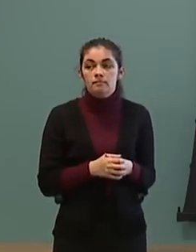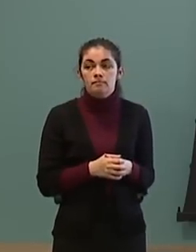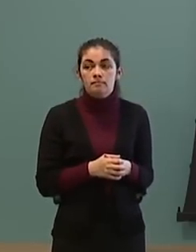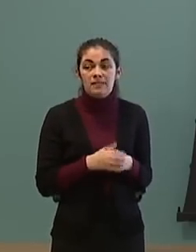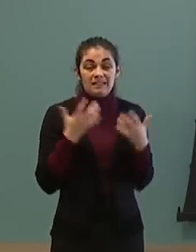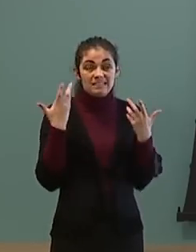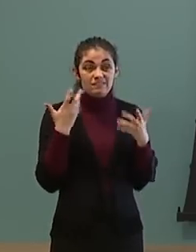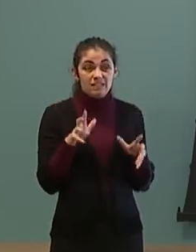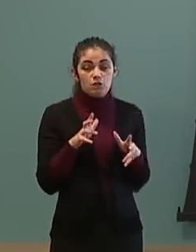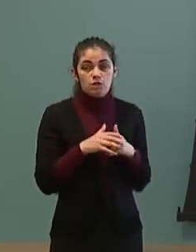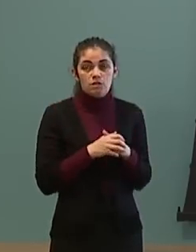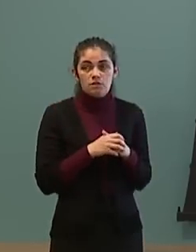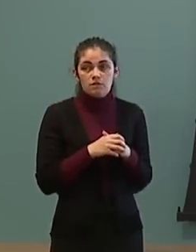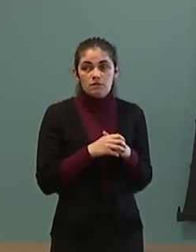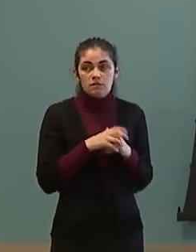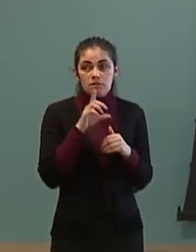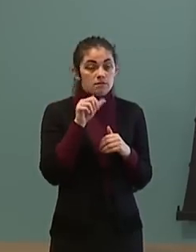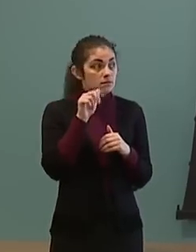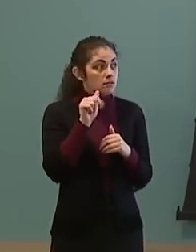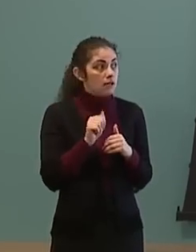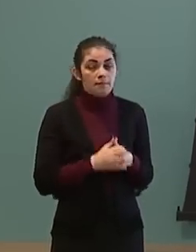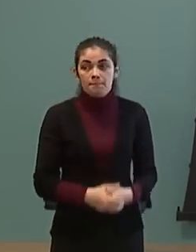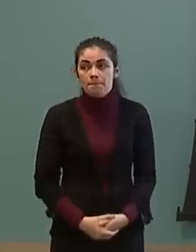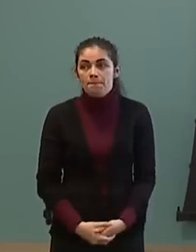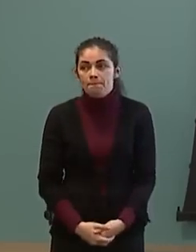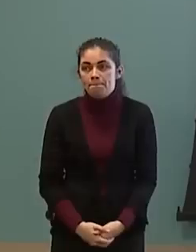Okay, that's the end of the slides.